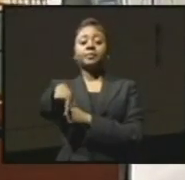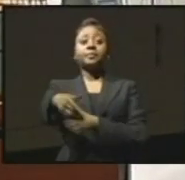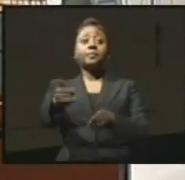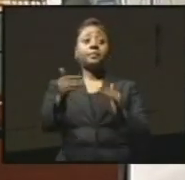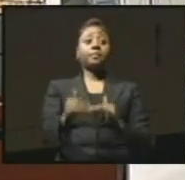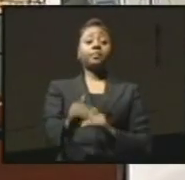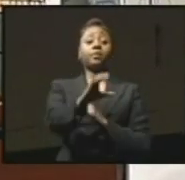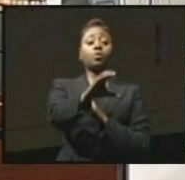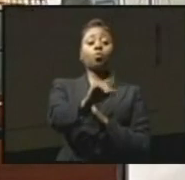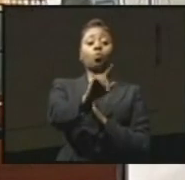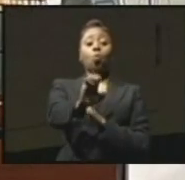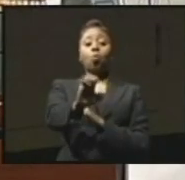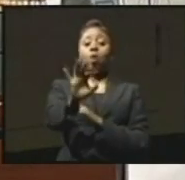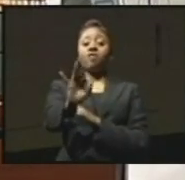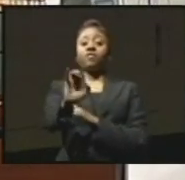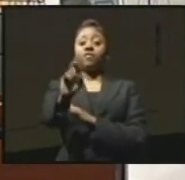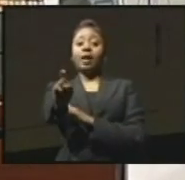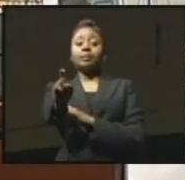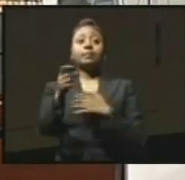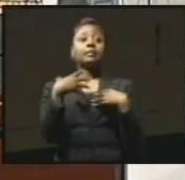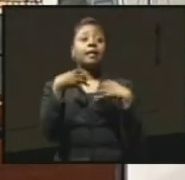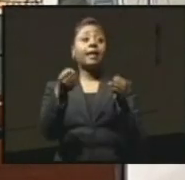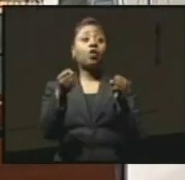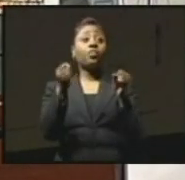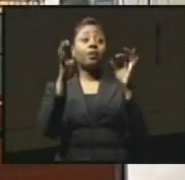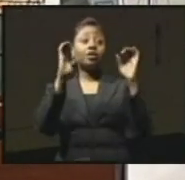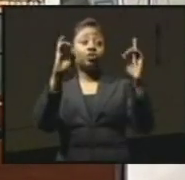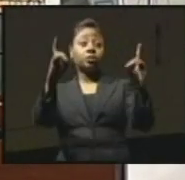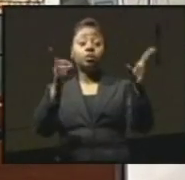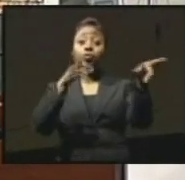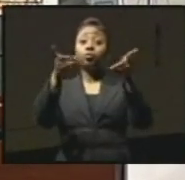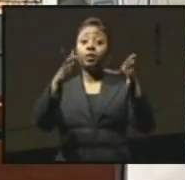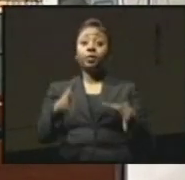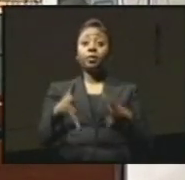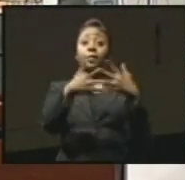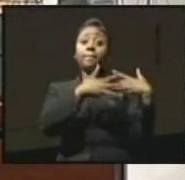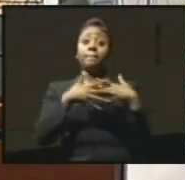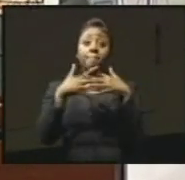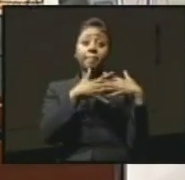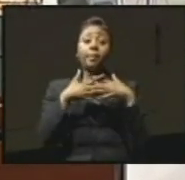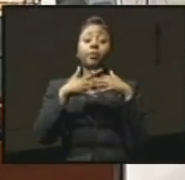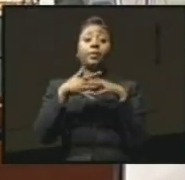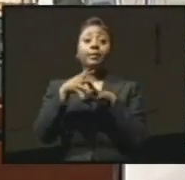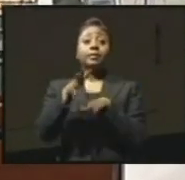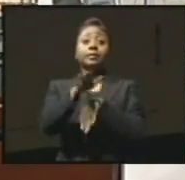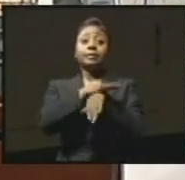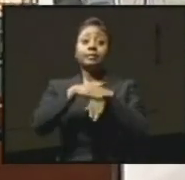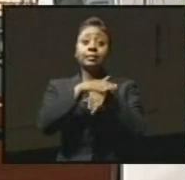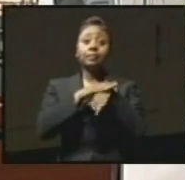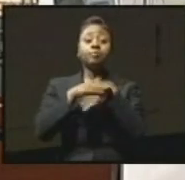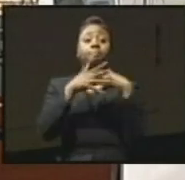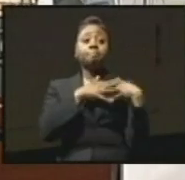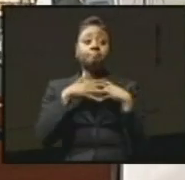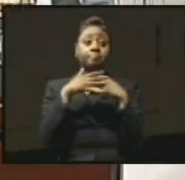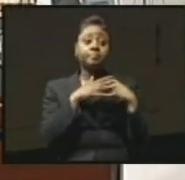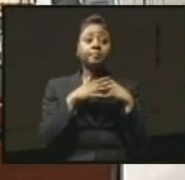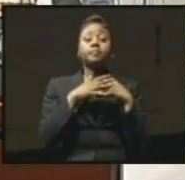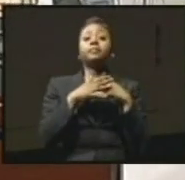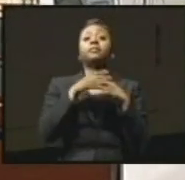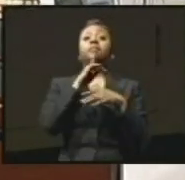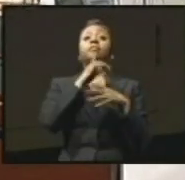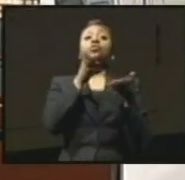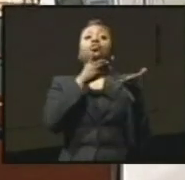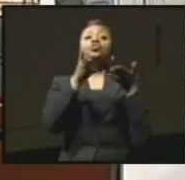Nicole Fox, Health Education Director, American Indian Health and Family Services, SW Detroit.